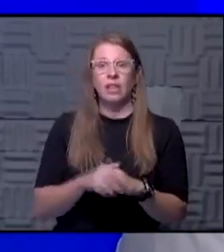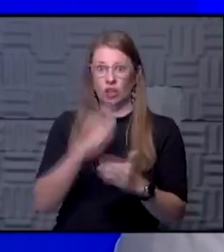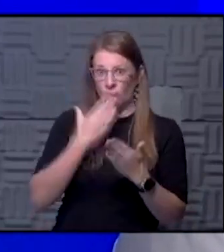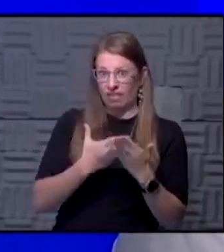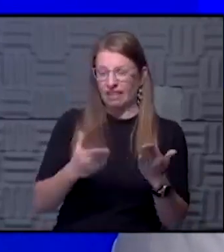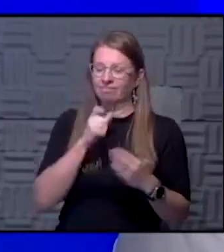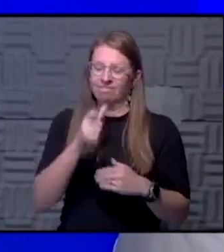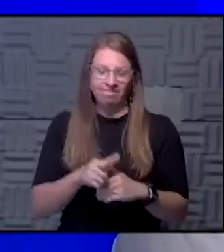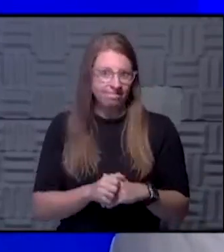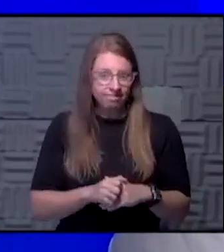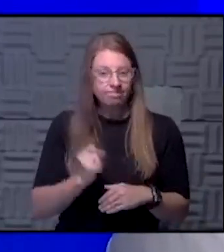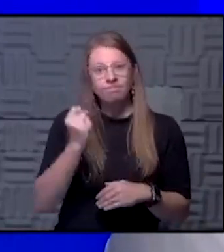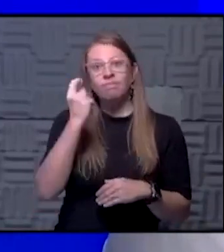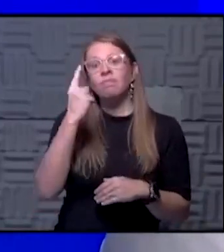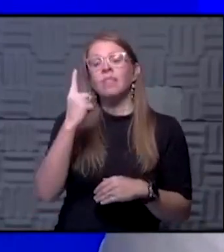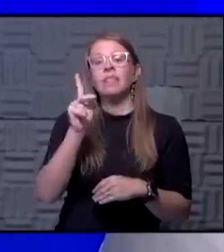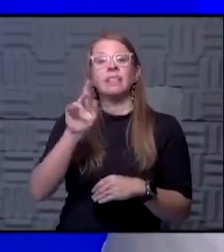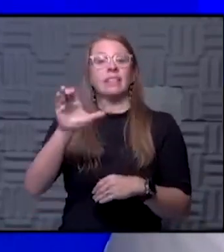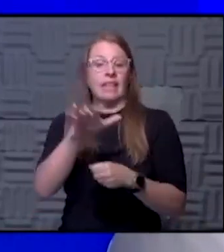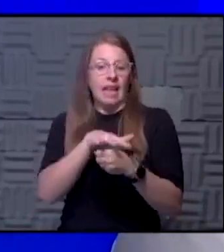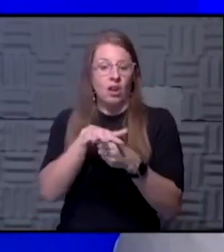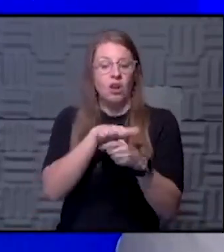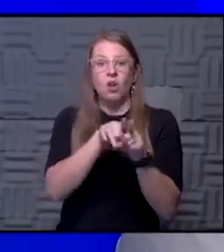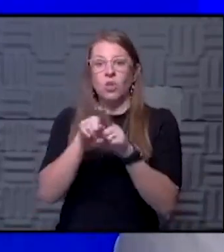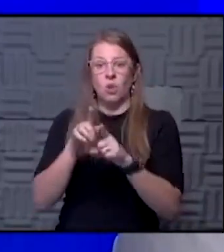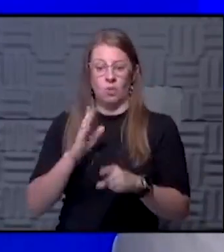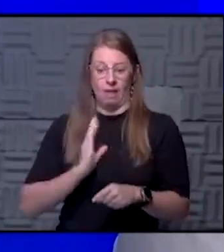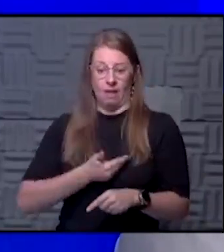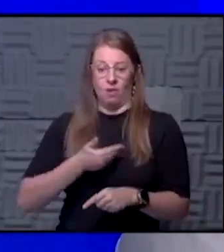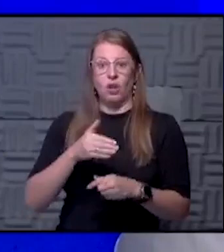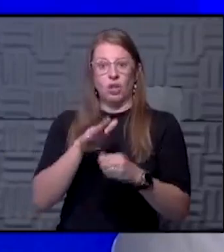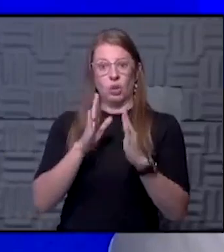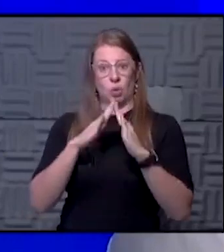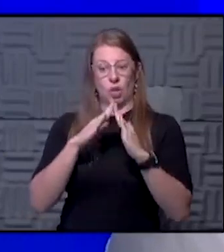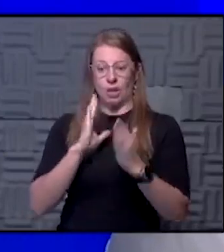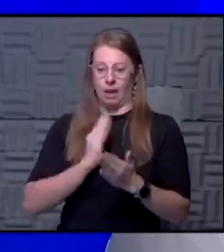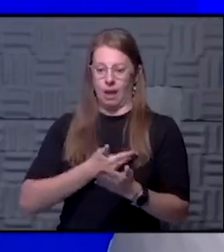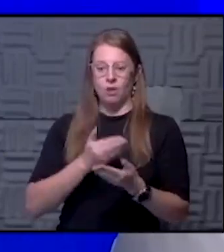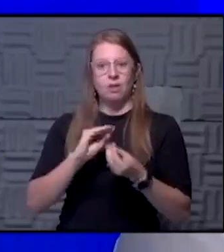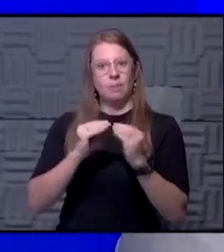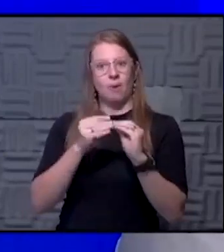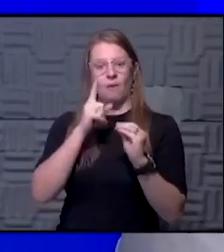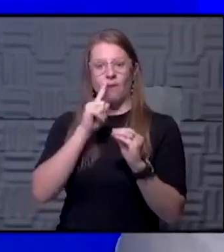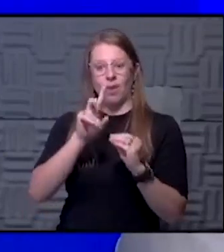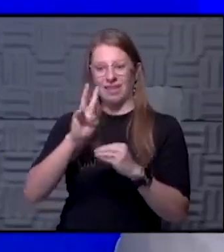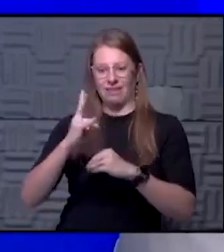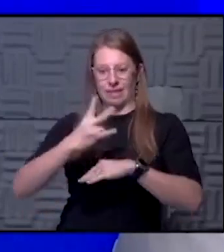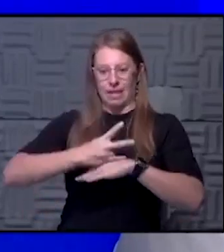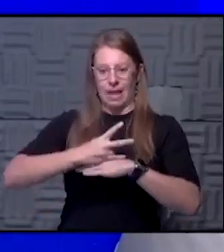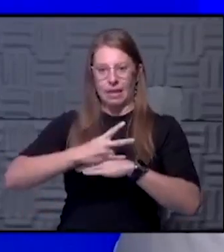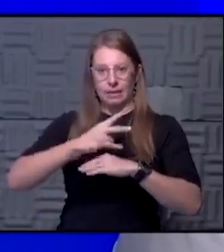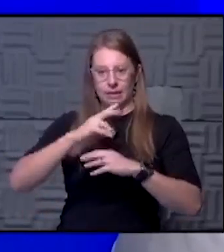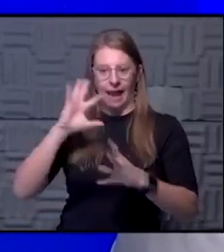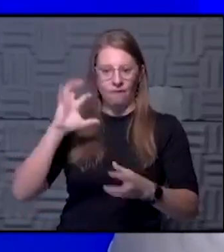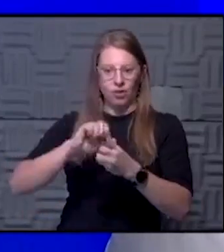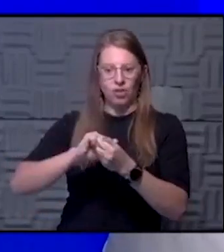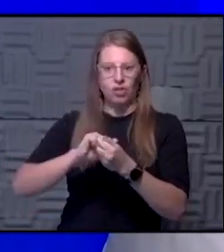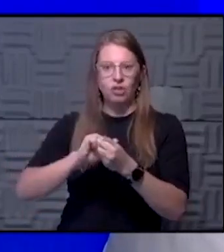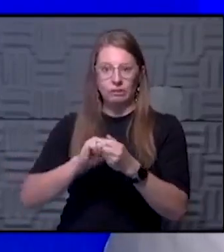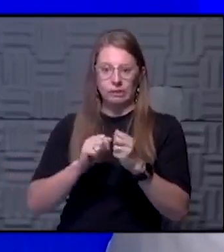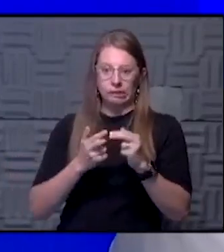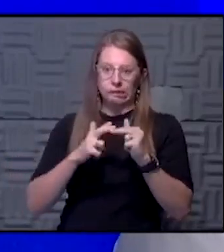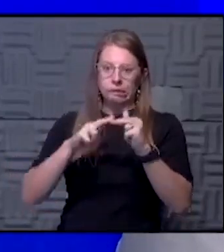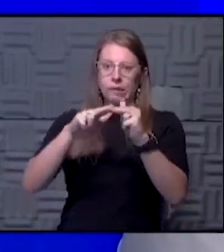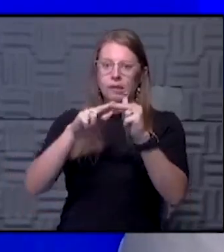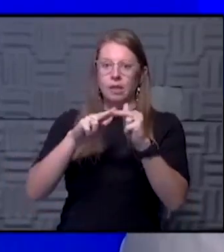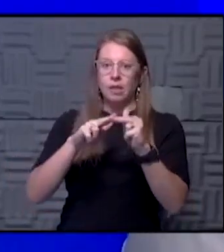know that in the Kansas City area and our Kansas City community, our numbers for our 7-day rolling average are ticking up around 300 now too. They were